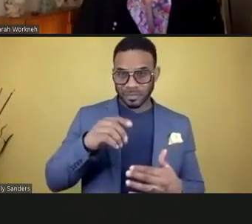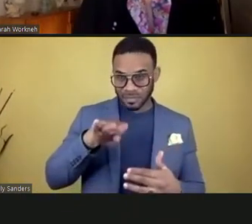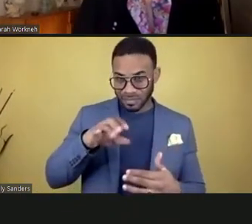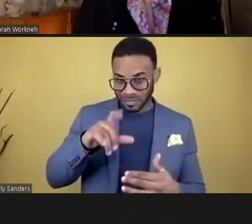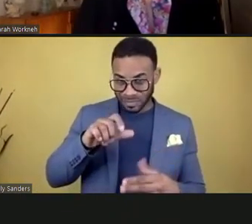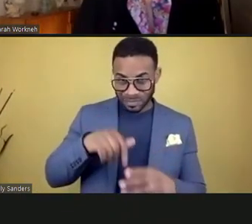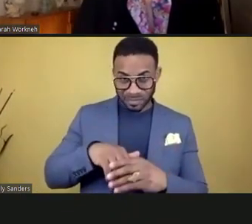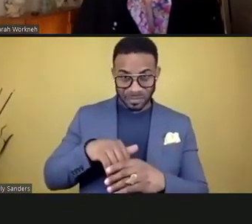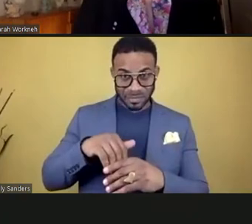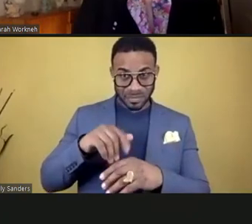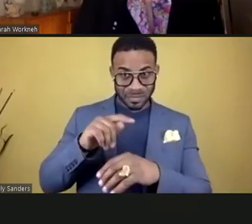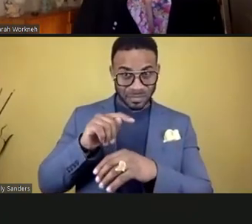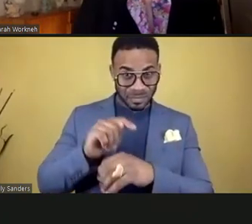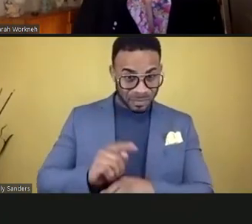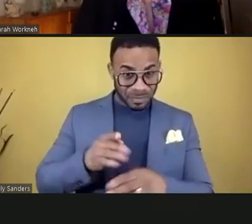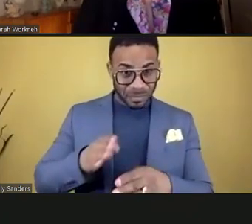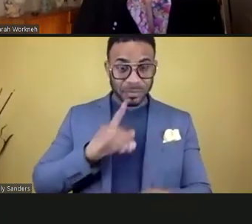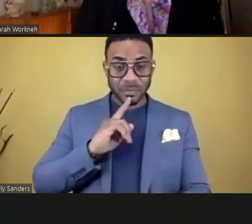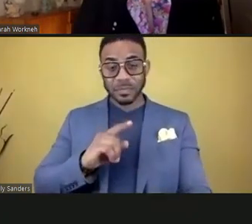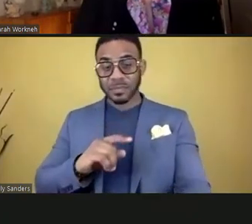like traditional ways